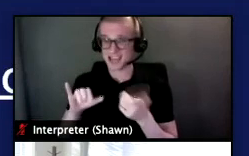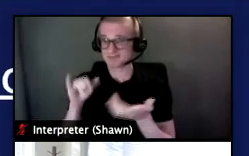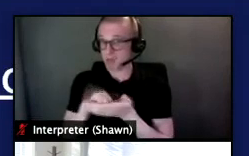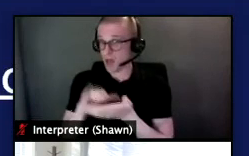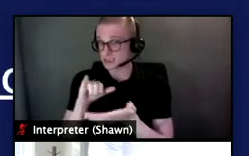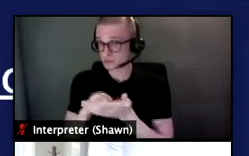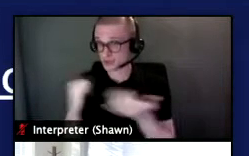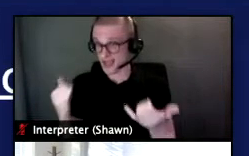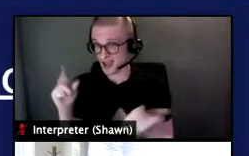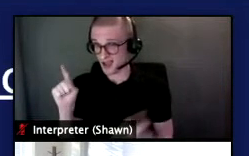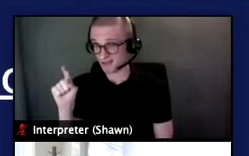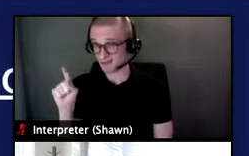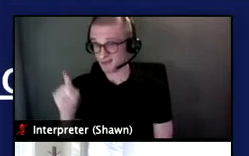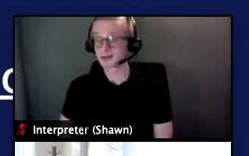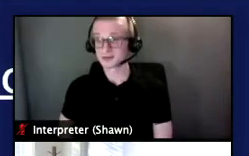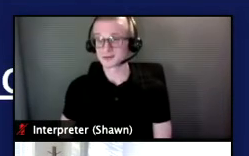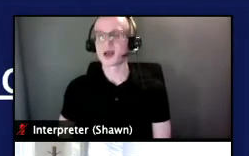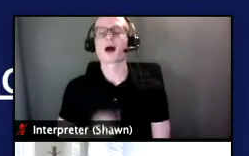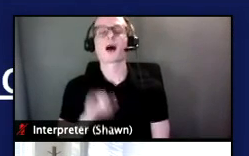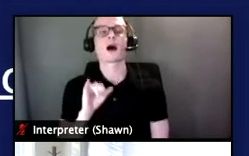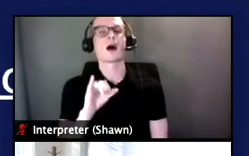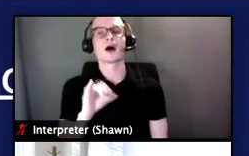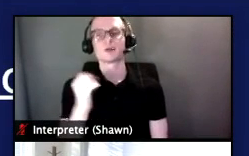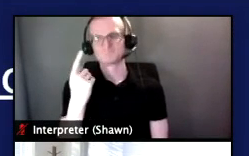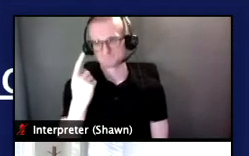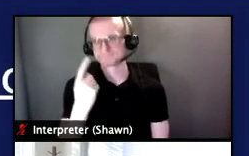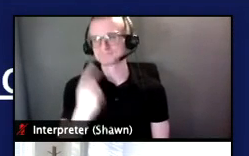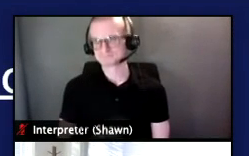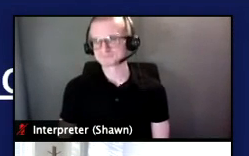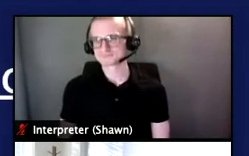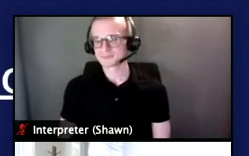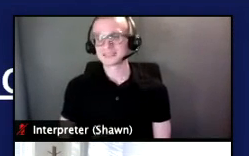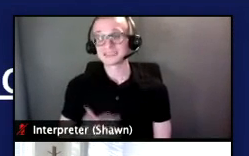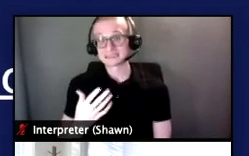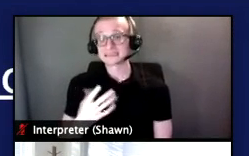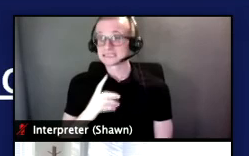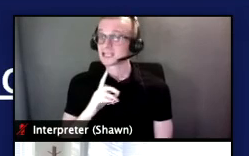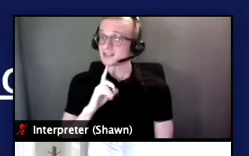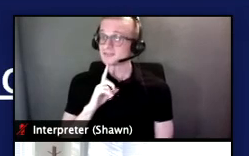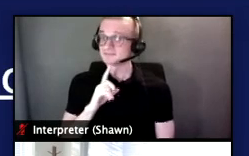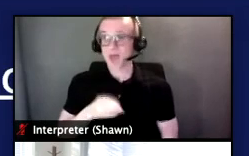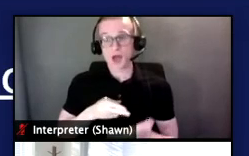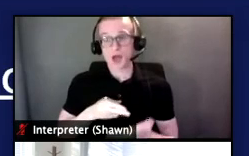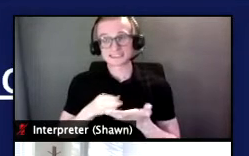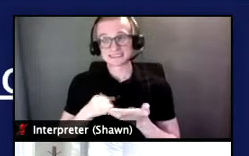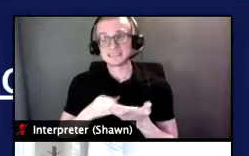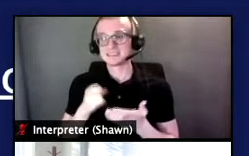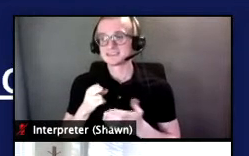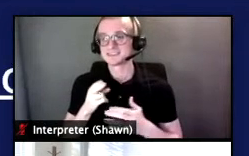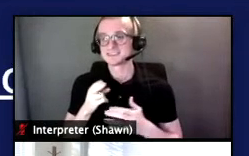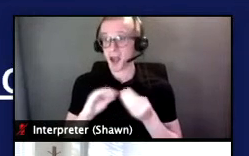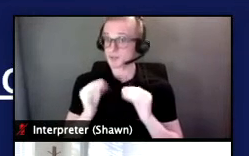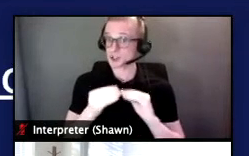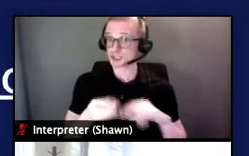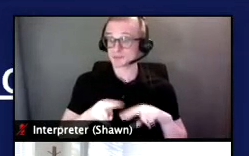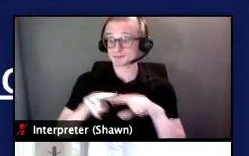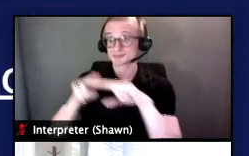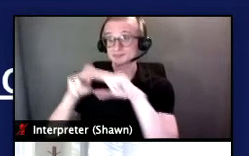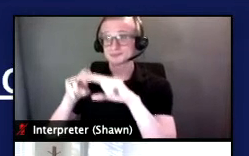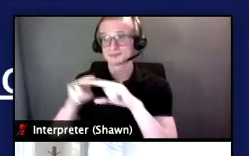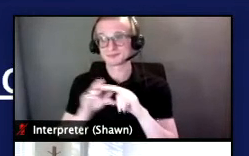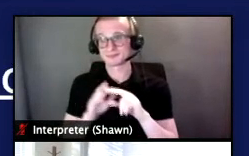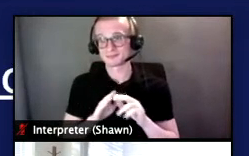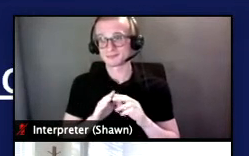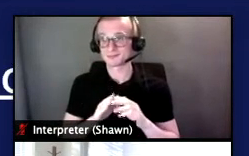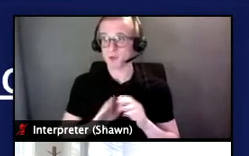Got you. Well, it's certainly growing fast across the state. One interesting aspect, of course,